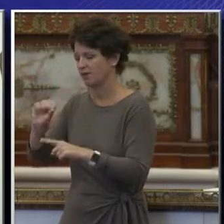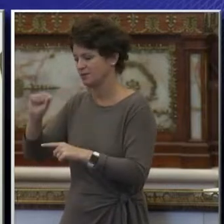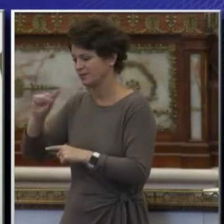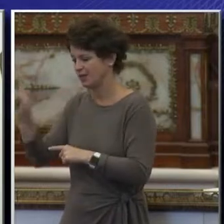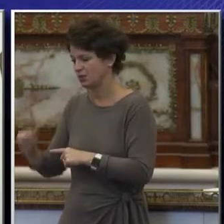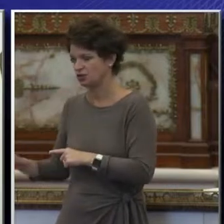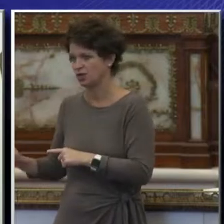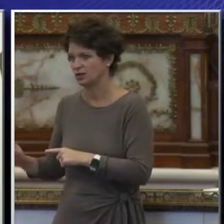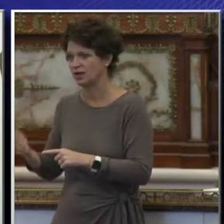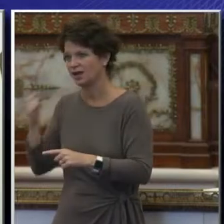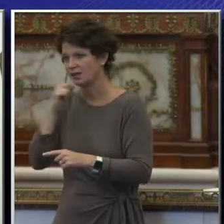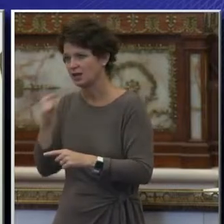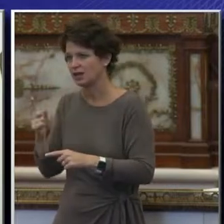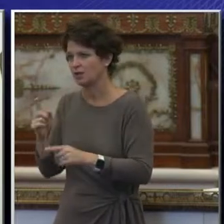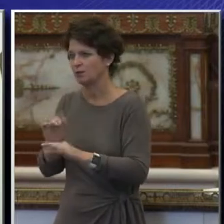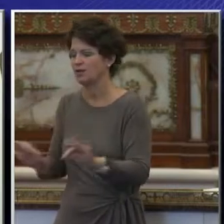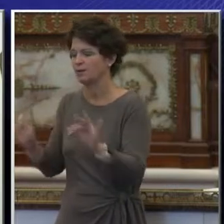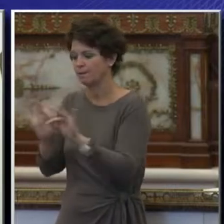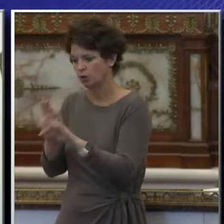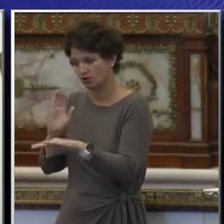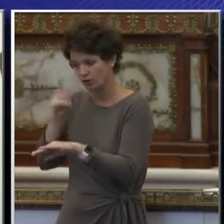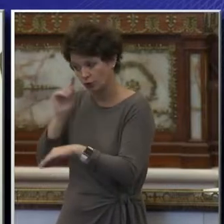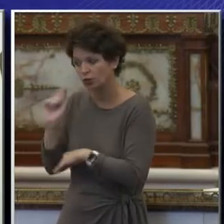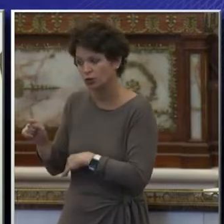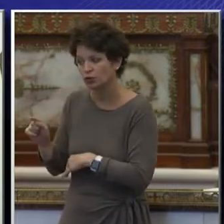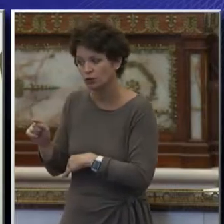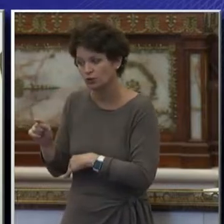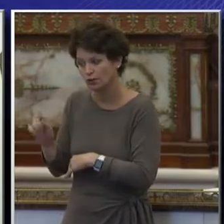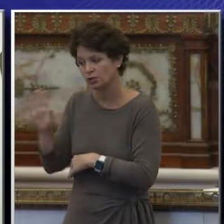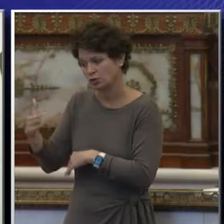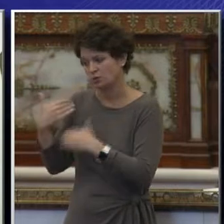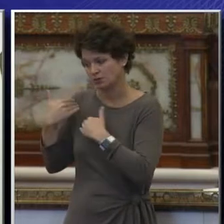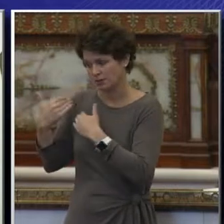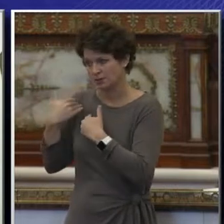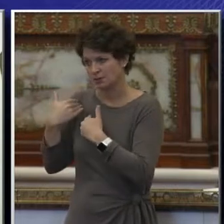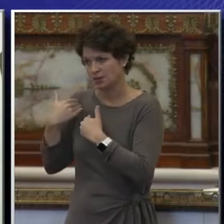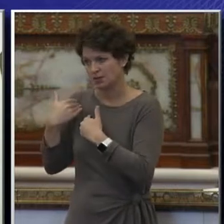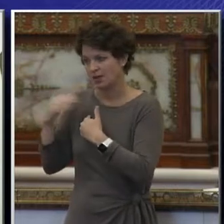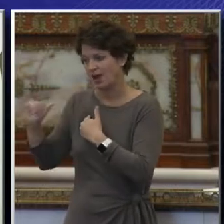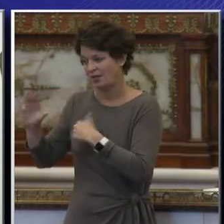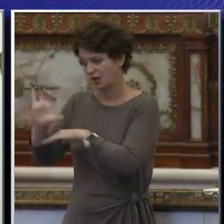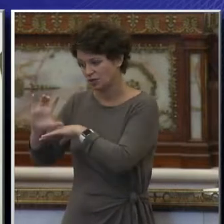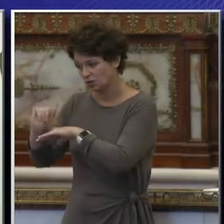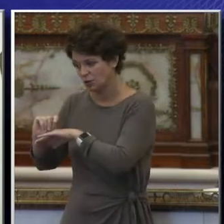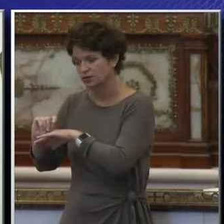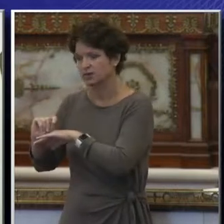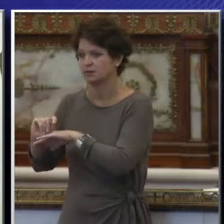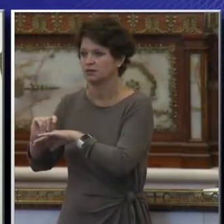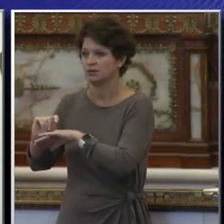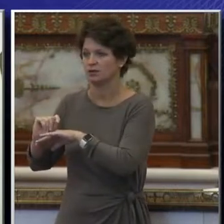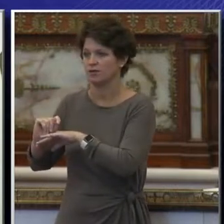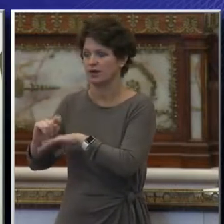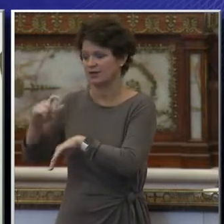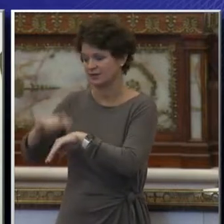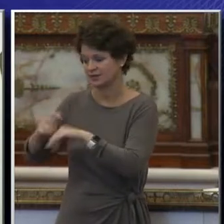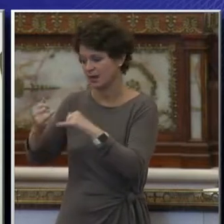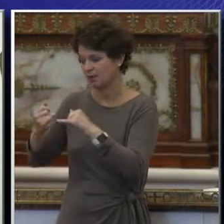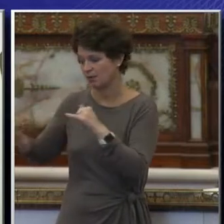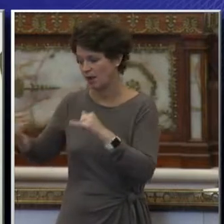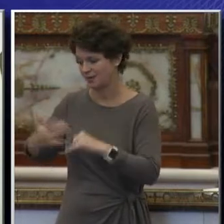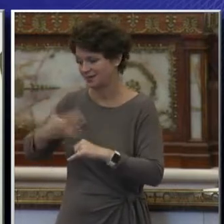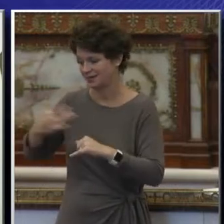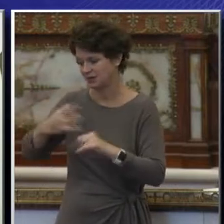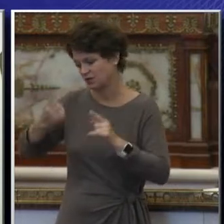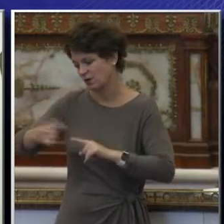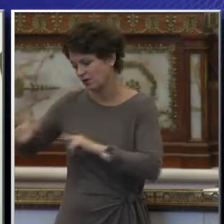Sanchez, I think it would be incumbent upon that consultant, and I get a sense that the timeline for